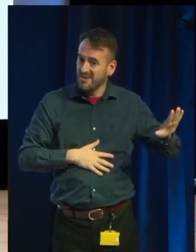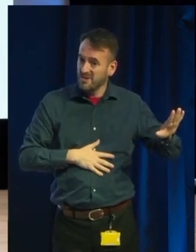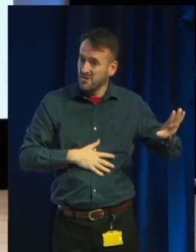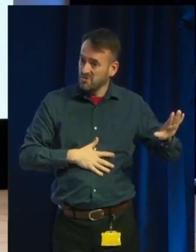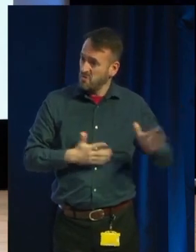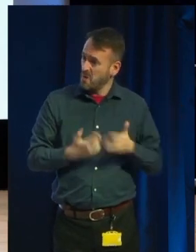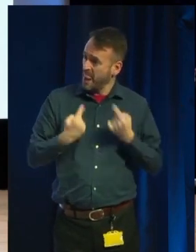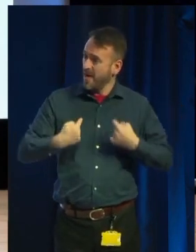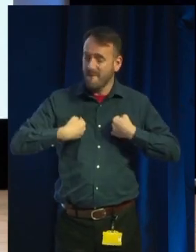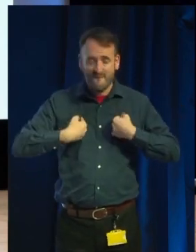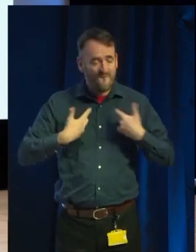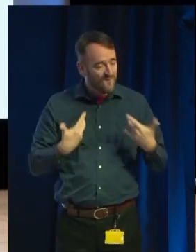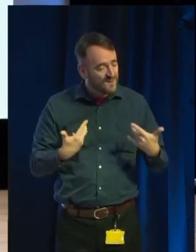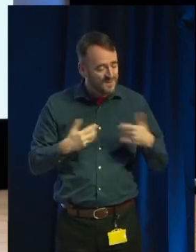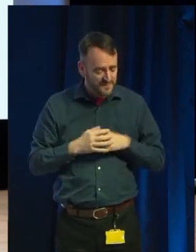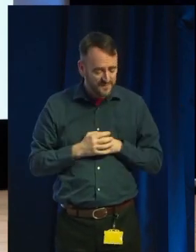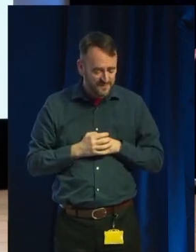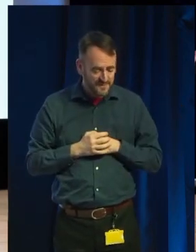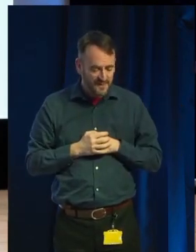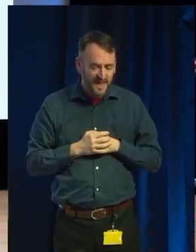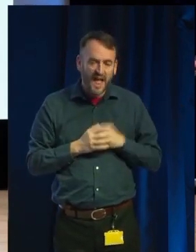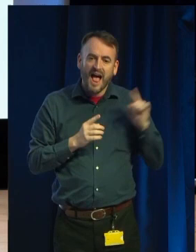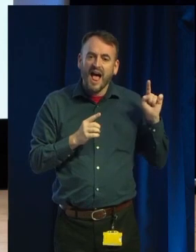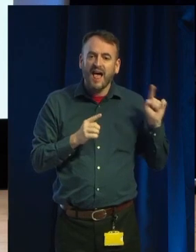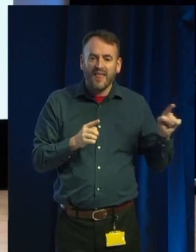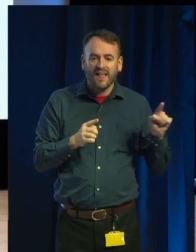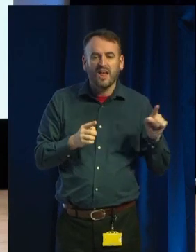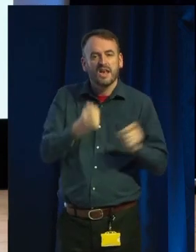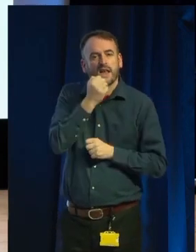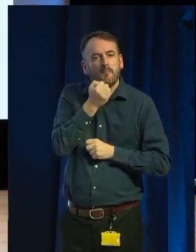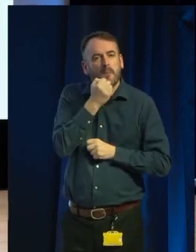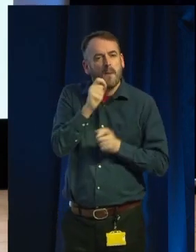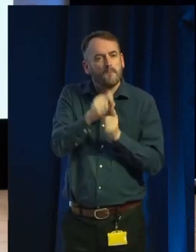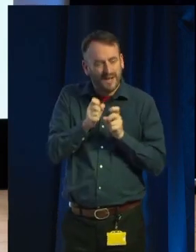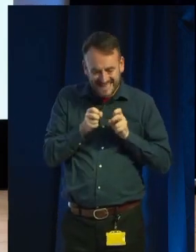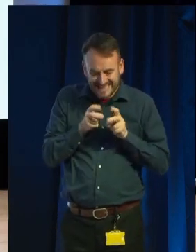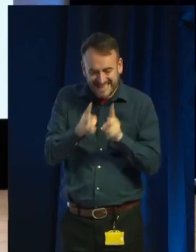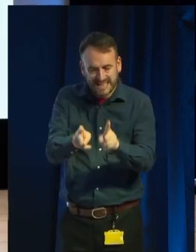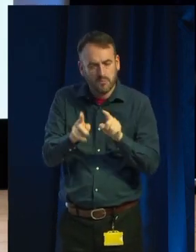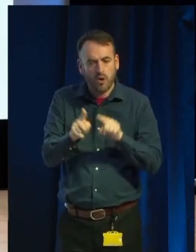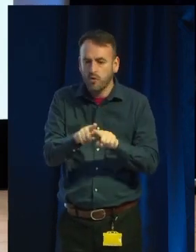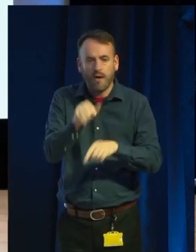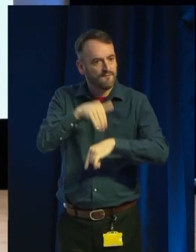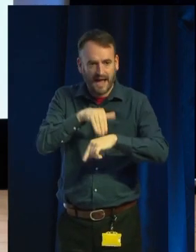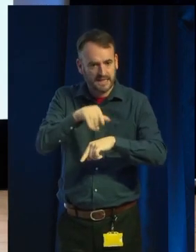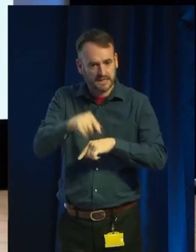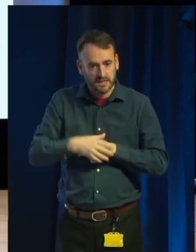And the numerical system is once again on hold, and you deal with that as you want to.